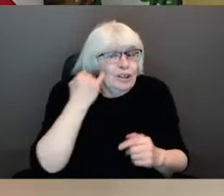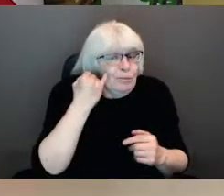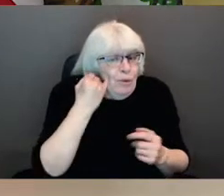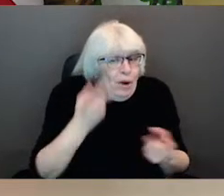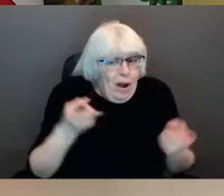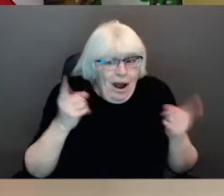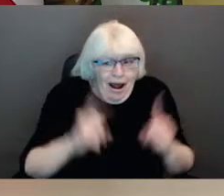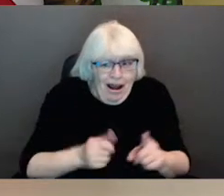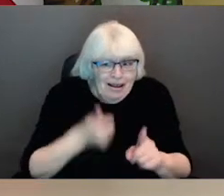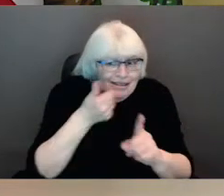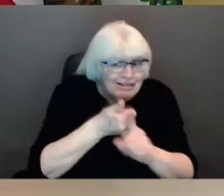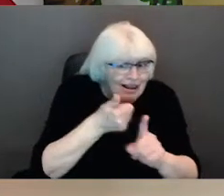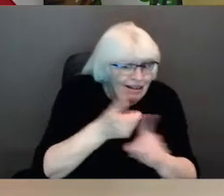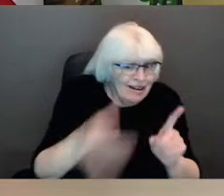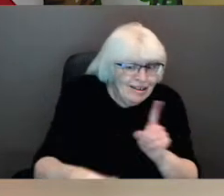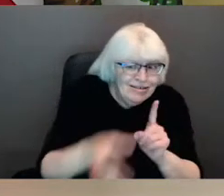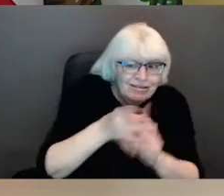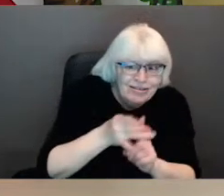COVID-19.